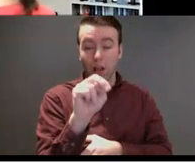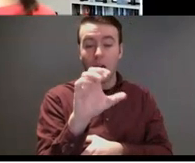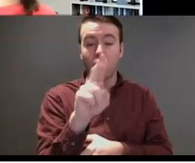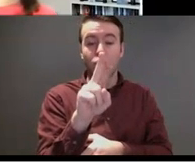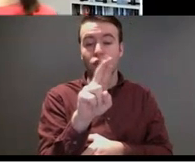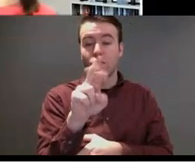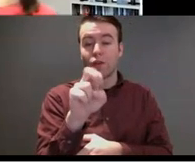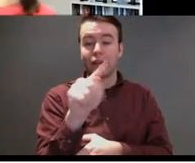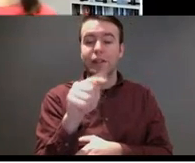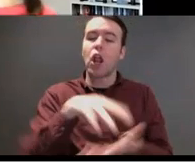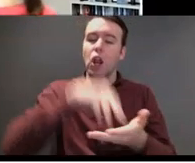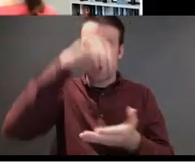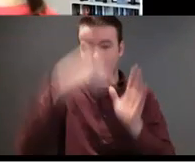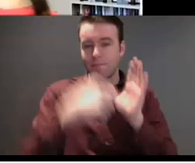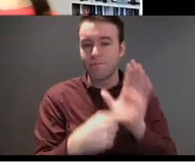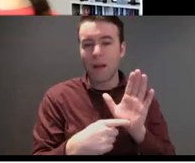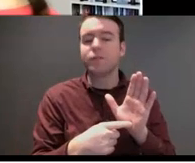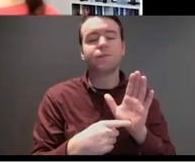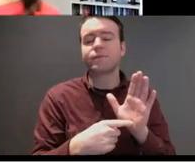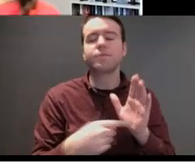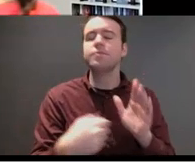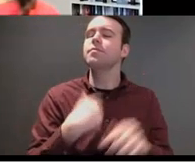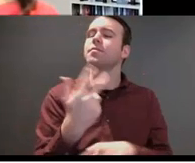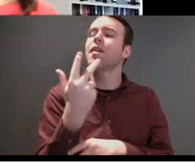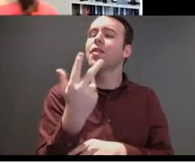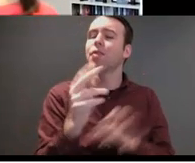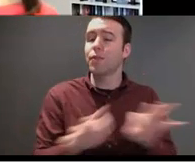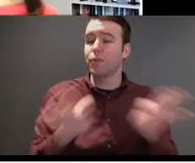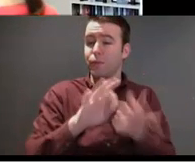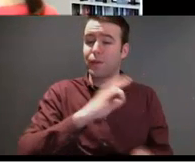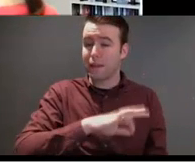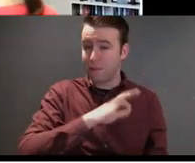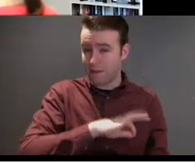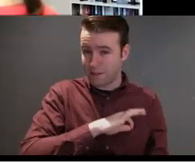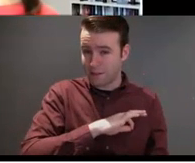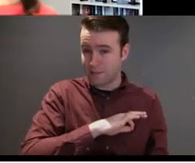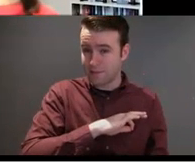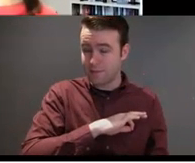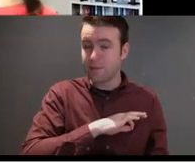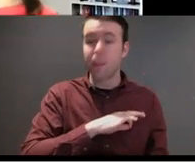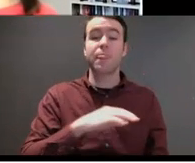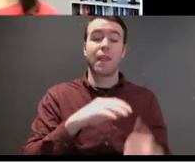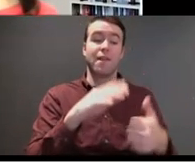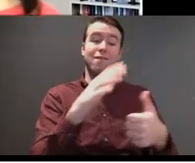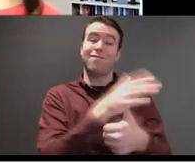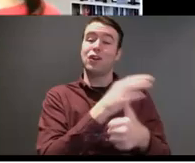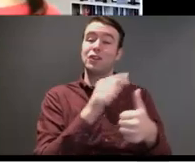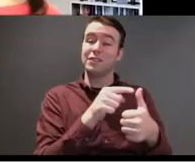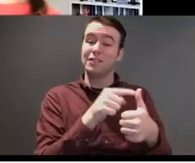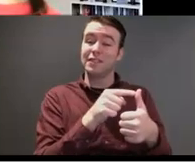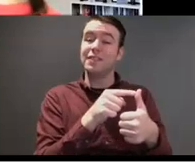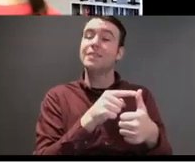learning model. And there's three key benefits. So the first one has to do